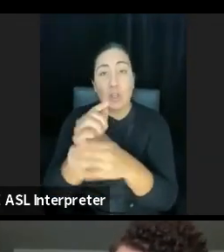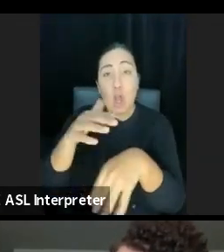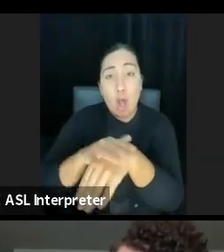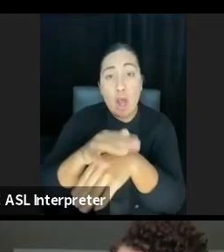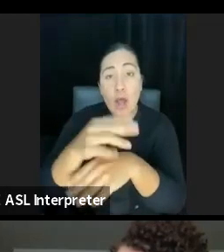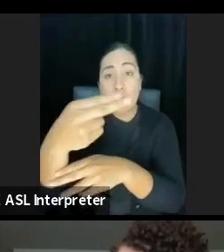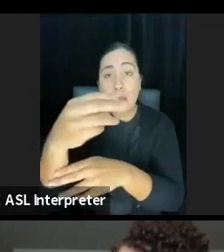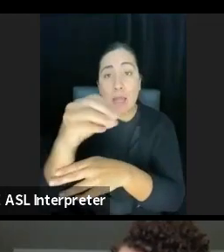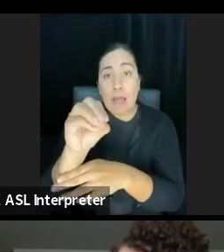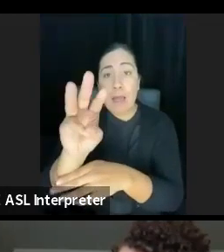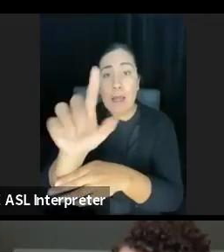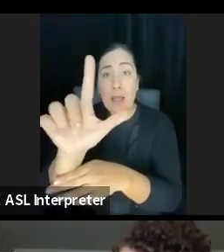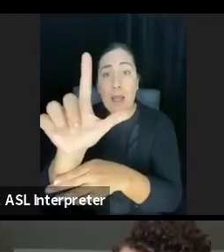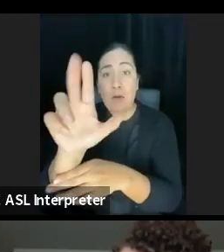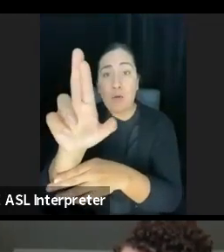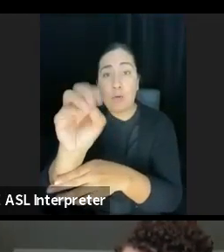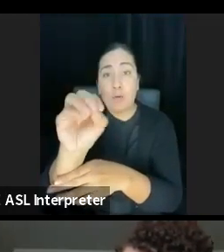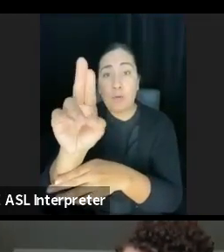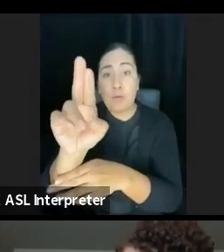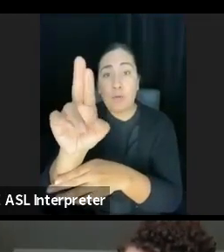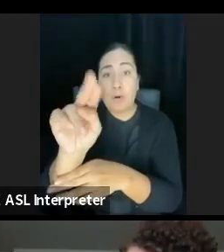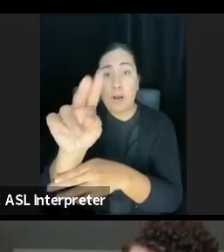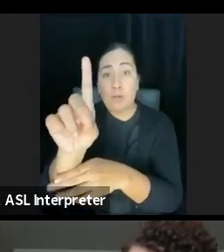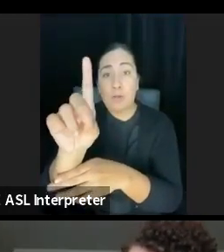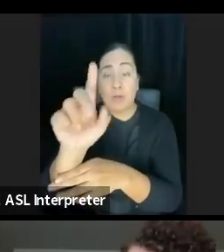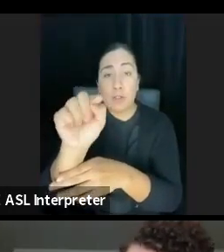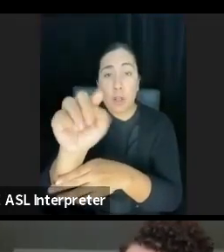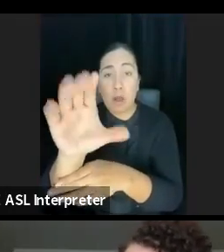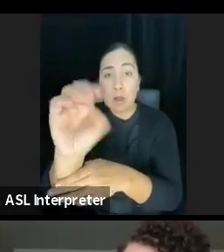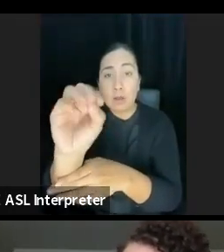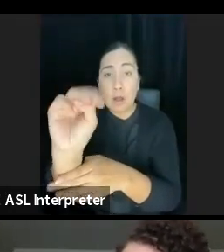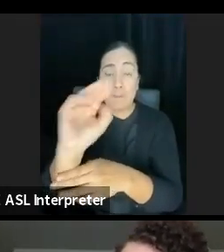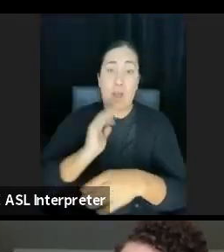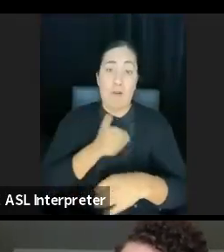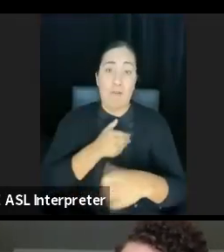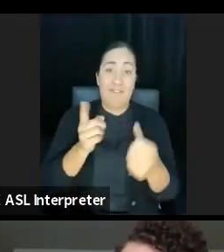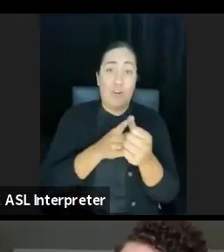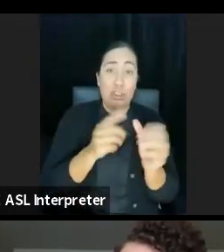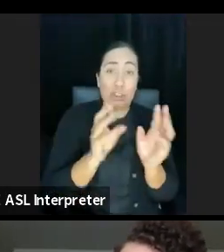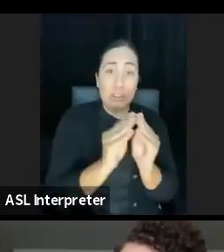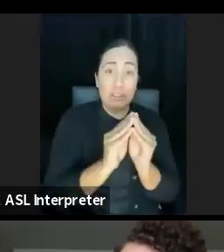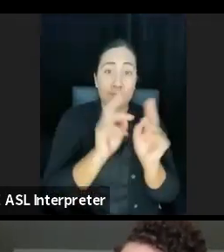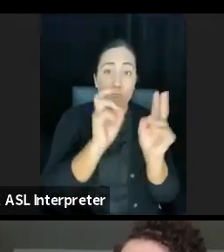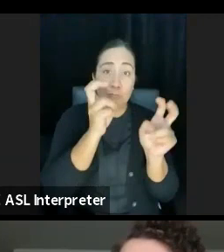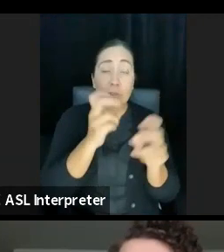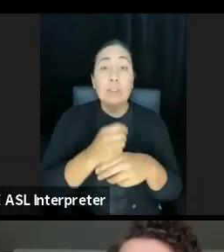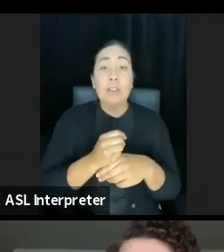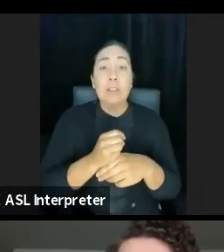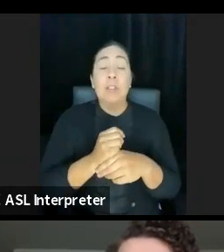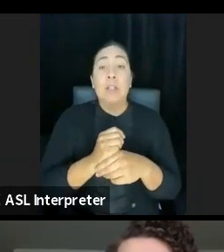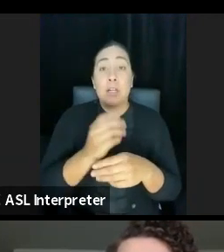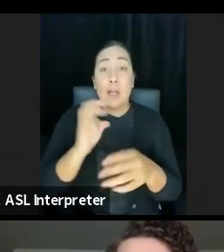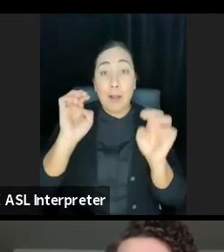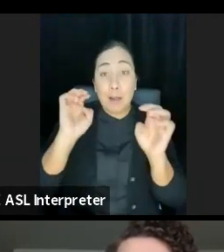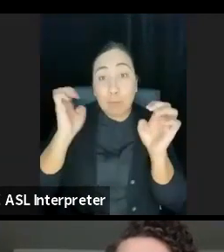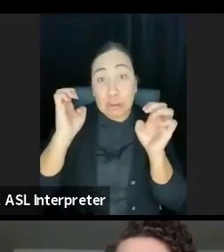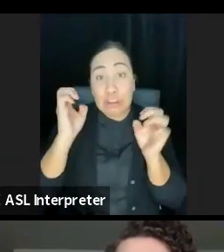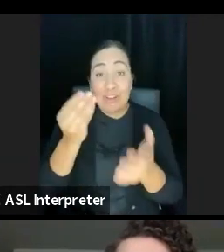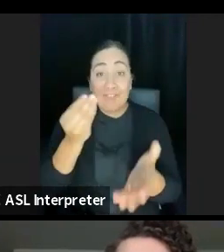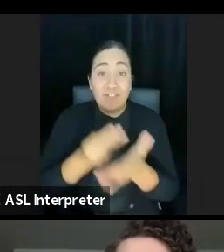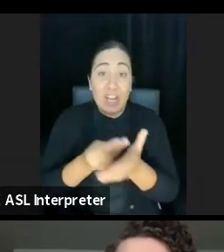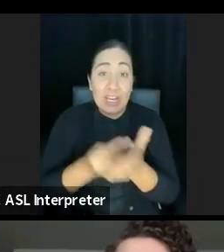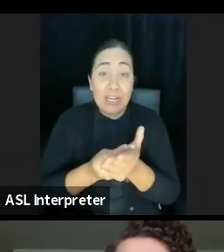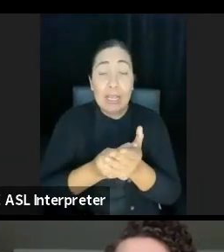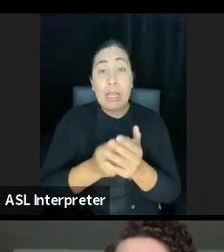howlround.com. And our first sessions, which include topics including emergency funding, legal support,